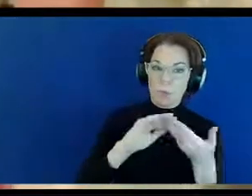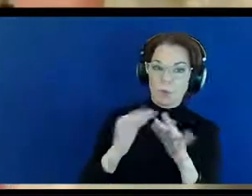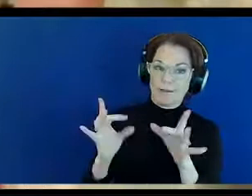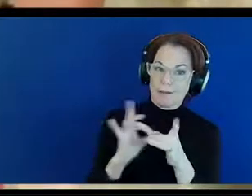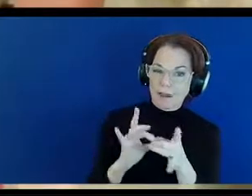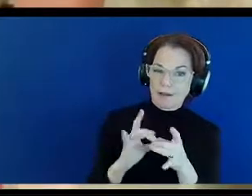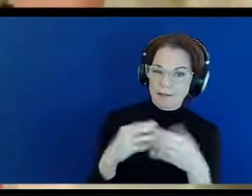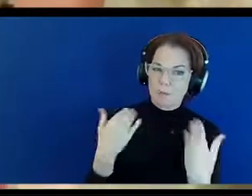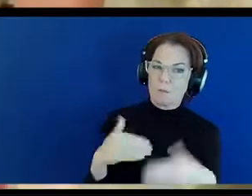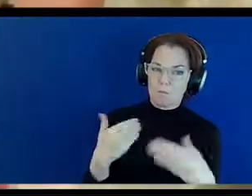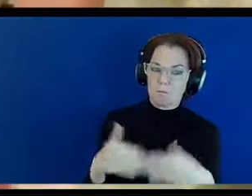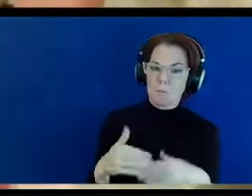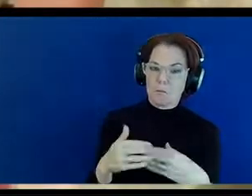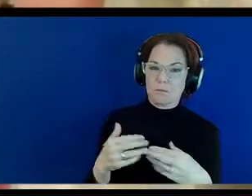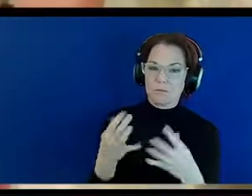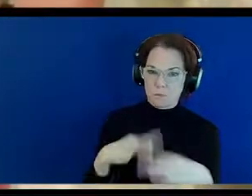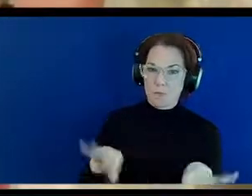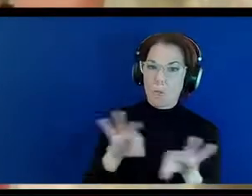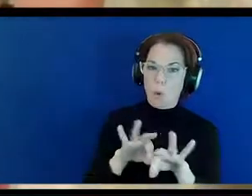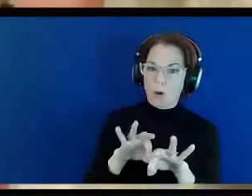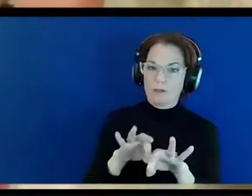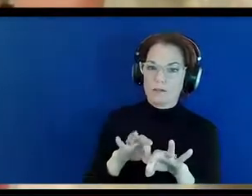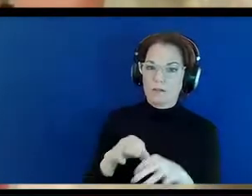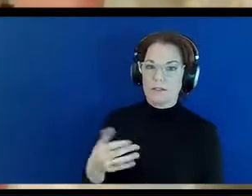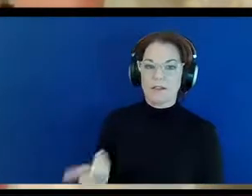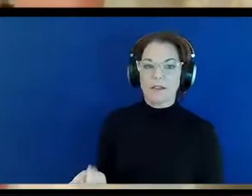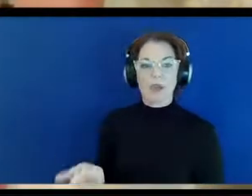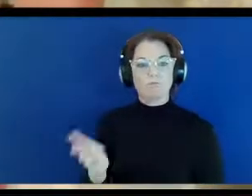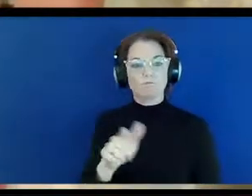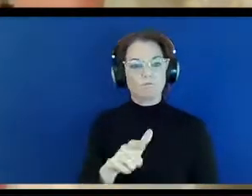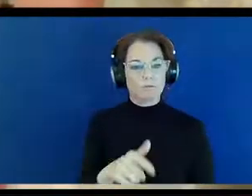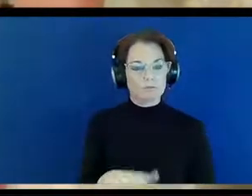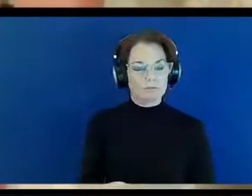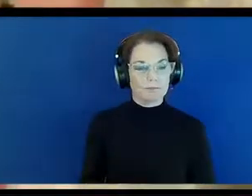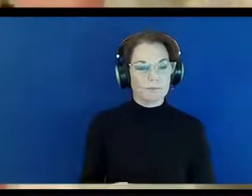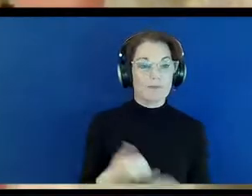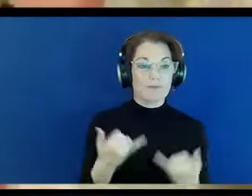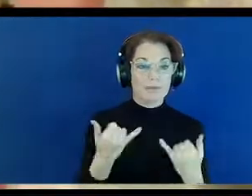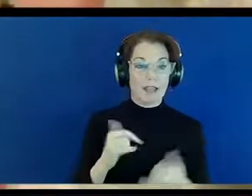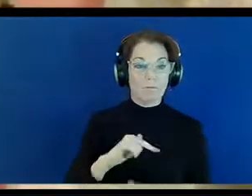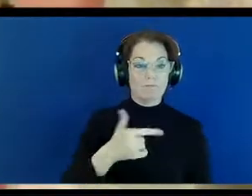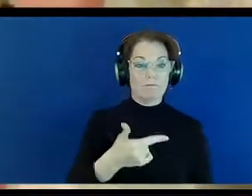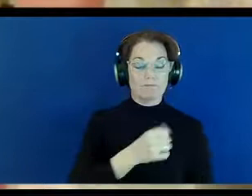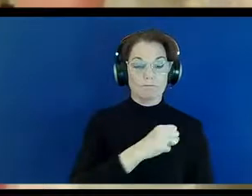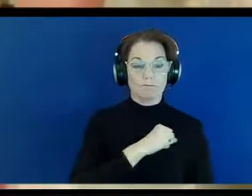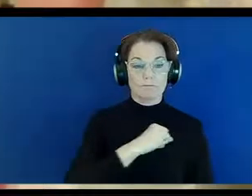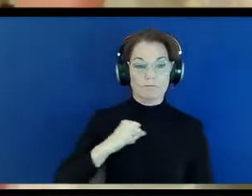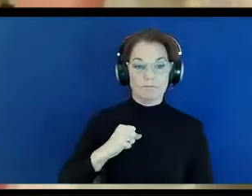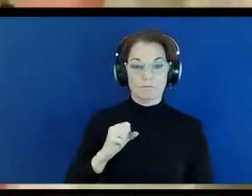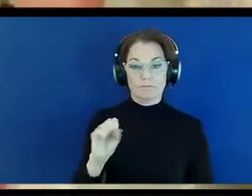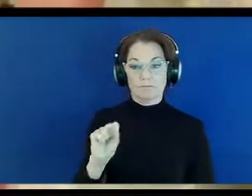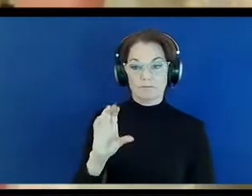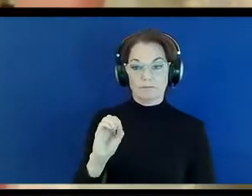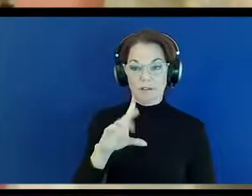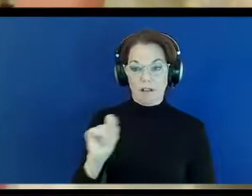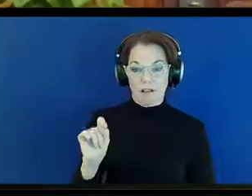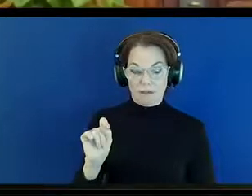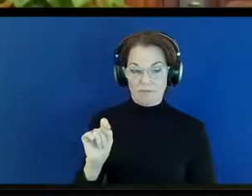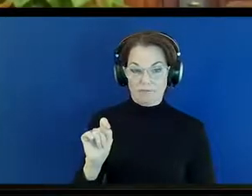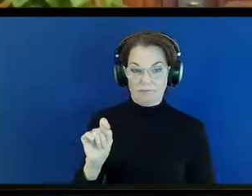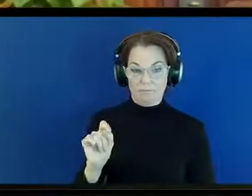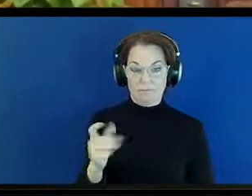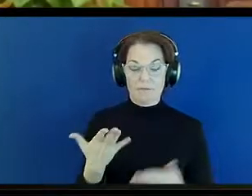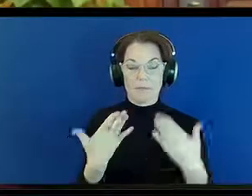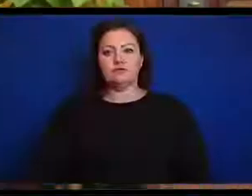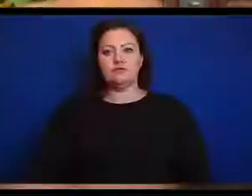back. Senator Rosen, thanks very much for your questions. I'll turn next to Ranking Member Scott. Thank you, Mr. Chairman. What an